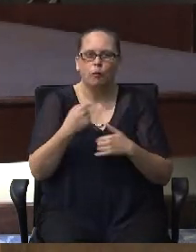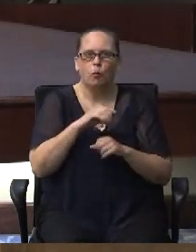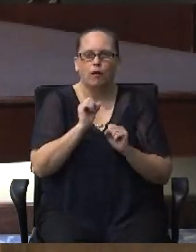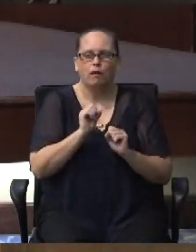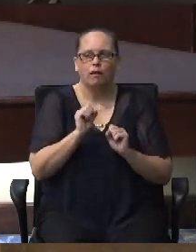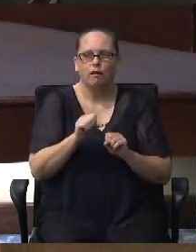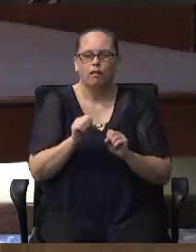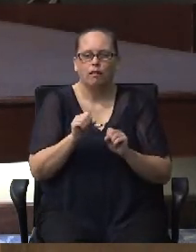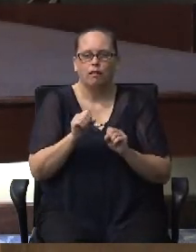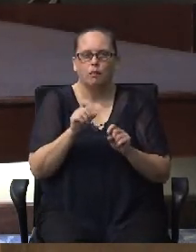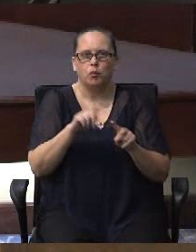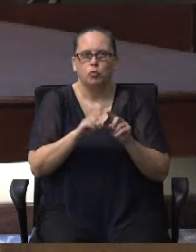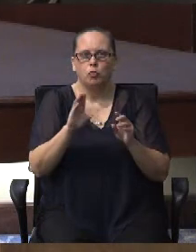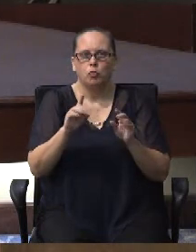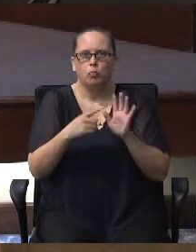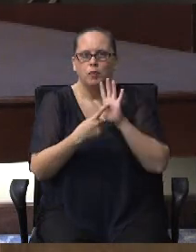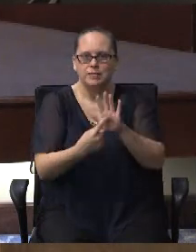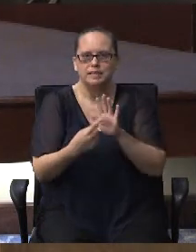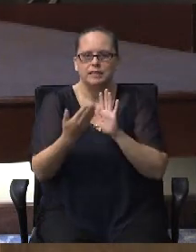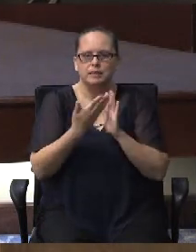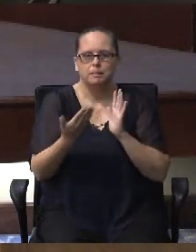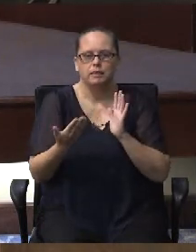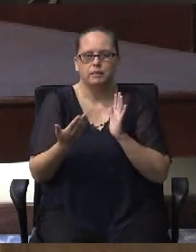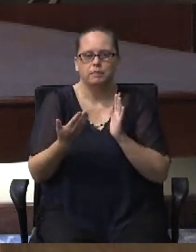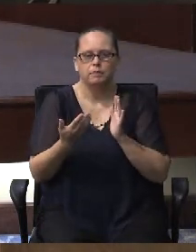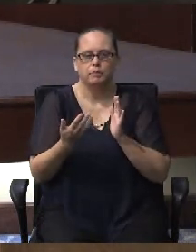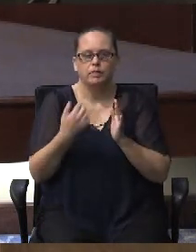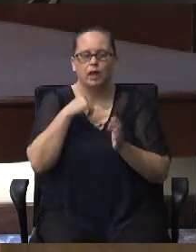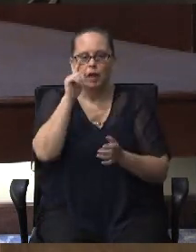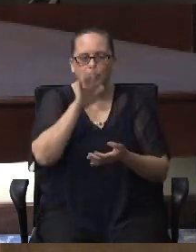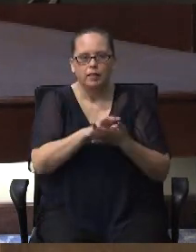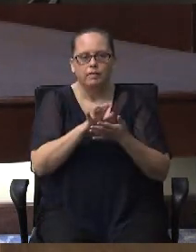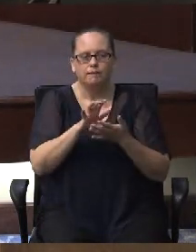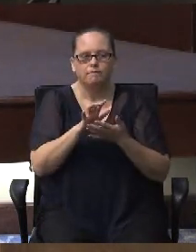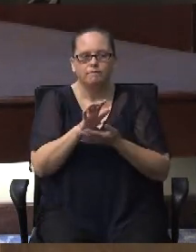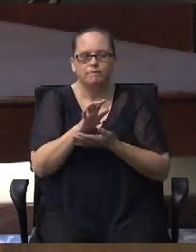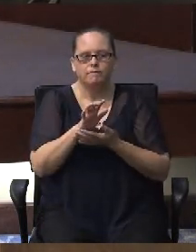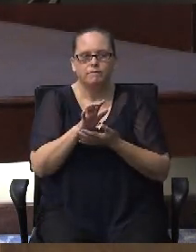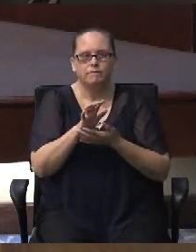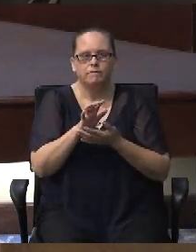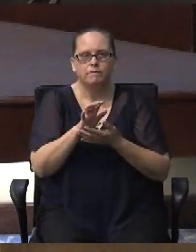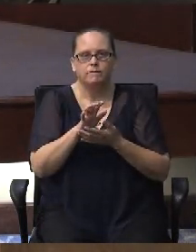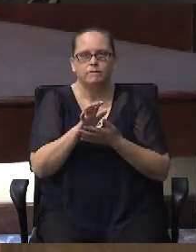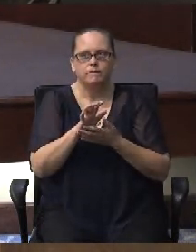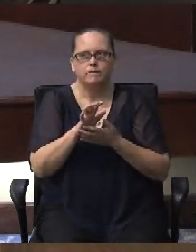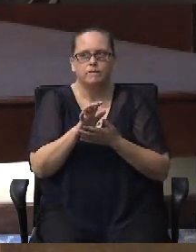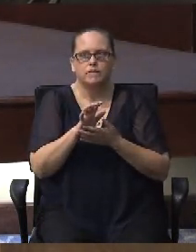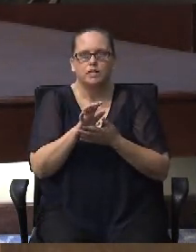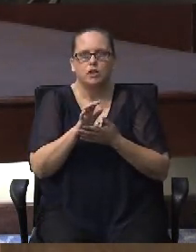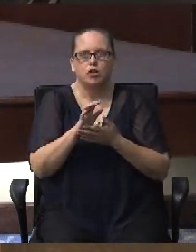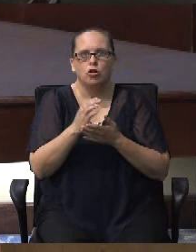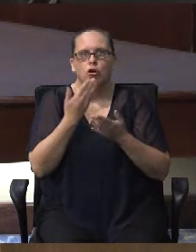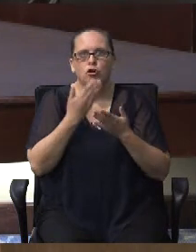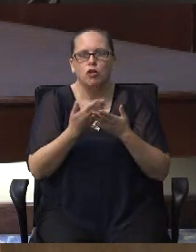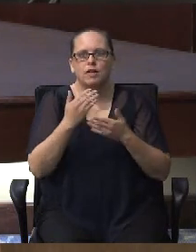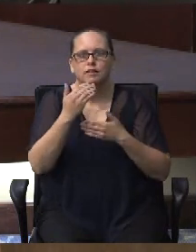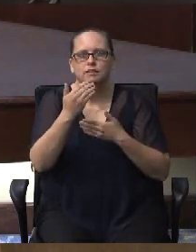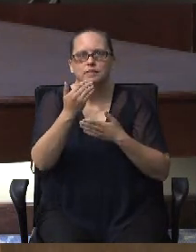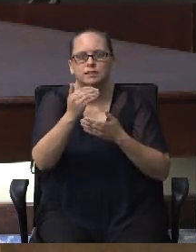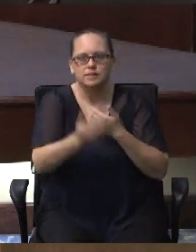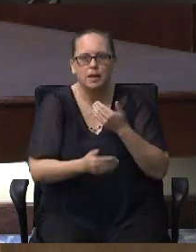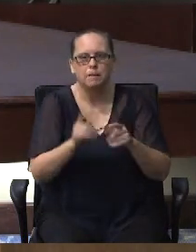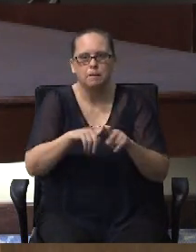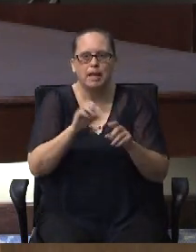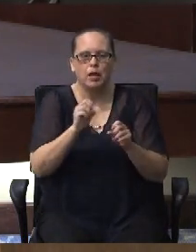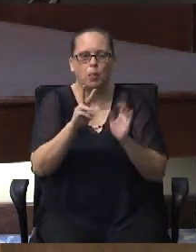able to present something that I believe is going to be an aggressive step towards making Waco a better